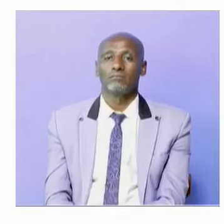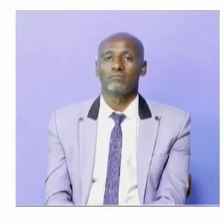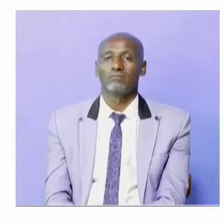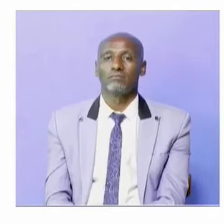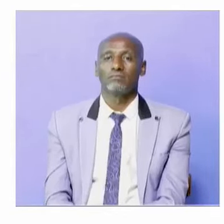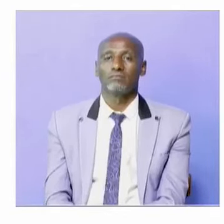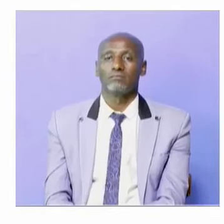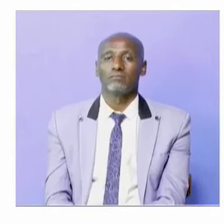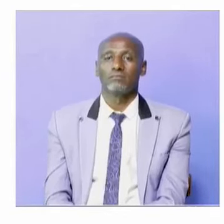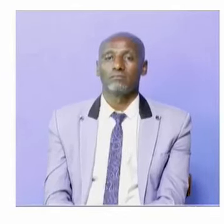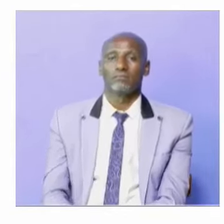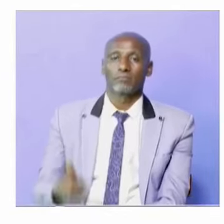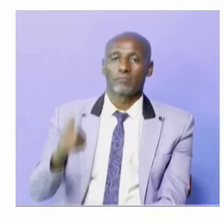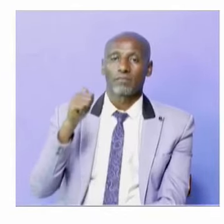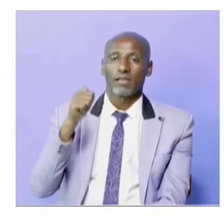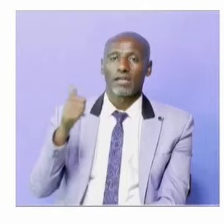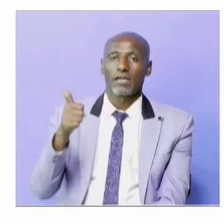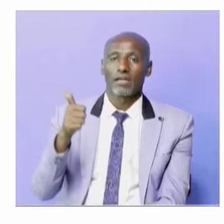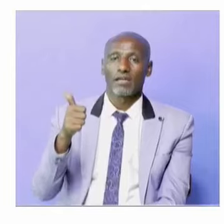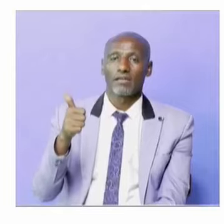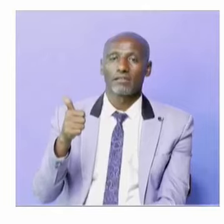here.